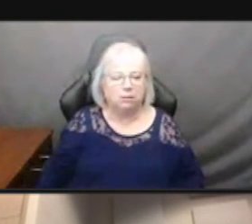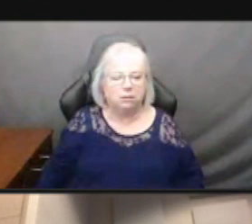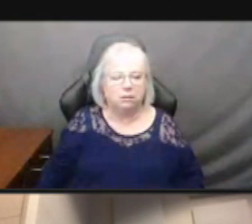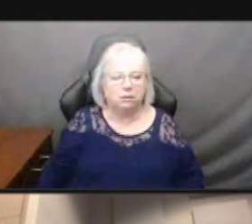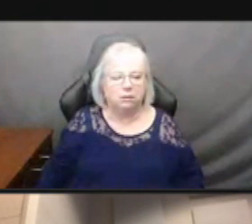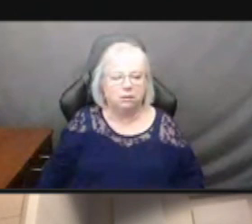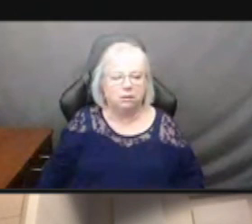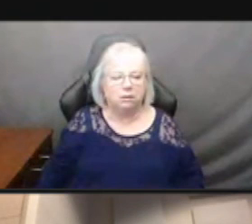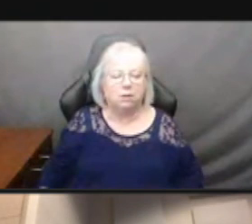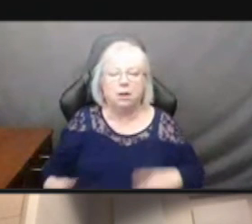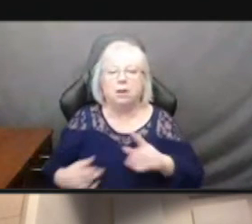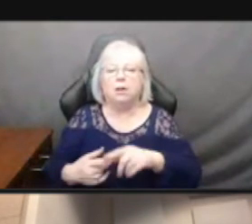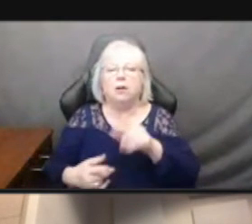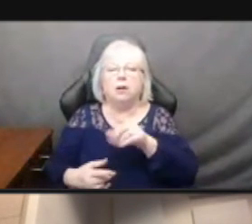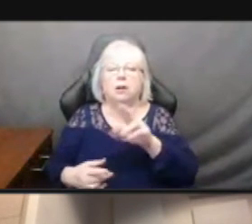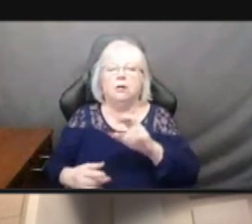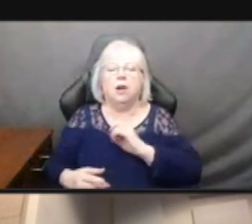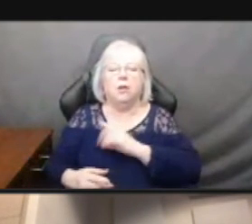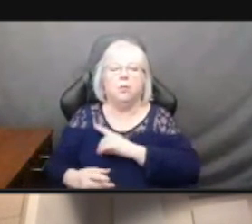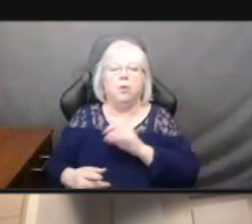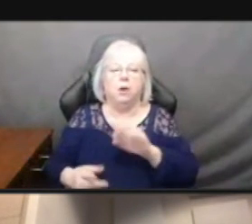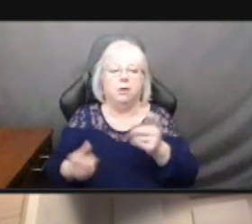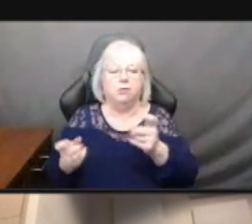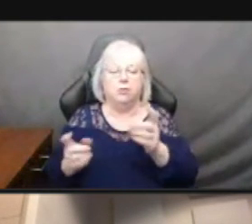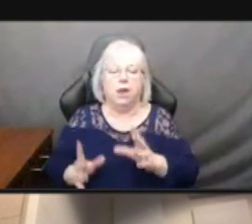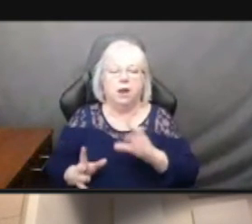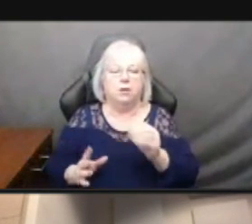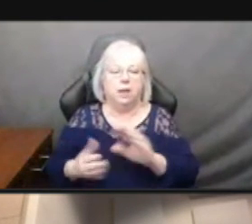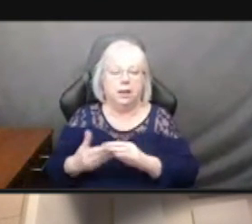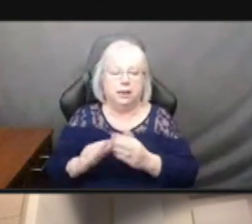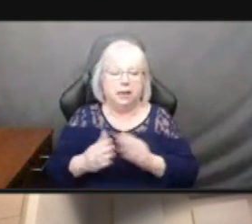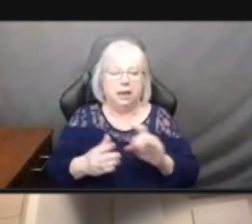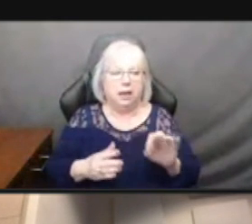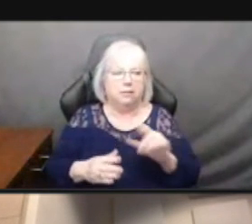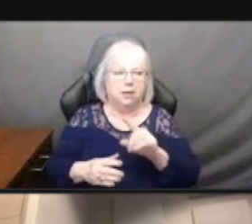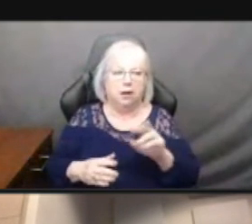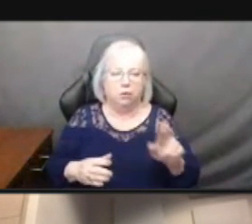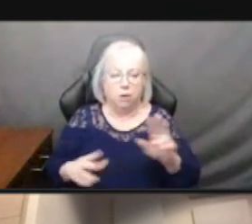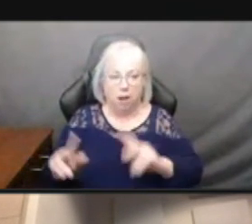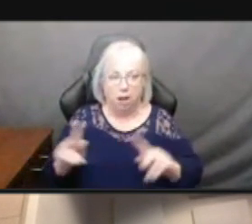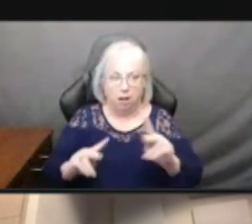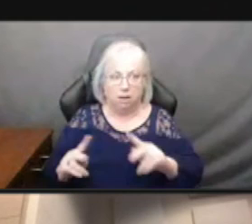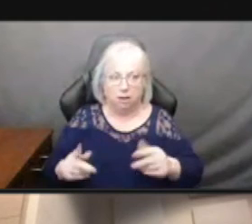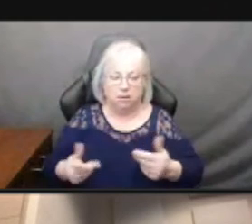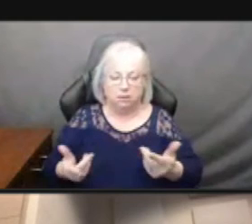To the Little Rock Board of Directors and City of Little Rock residents,